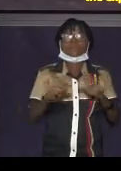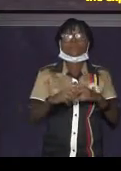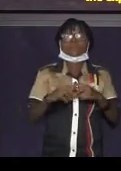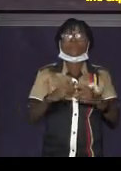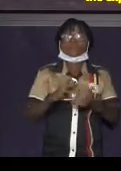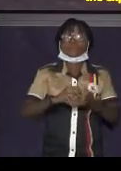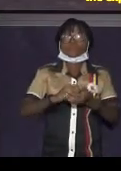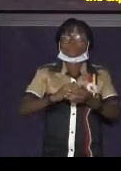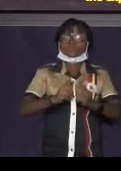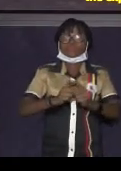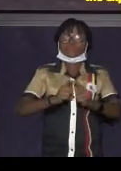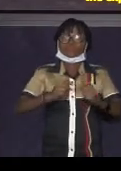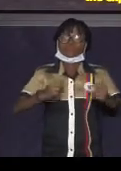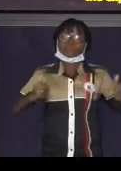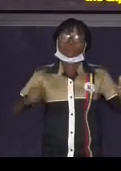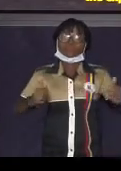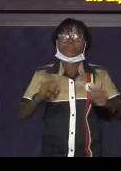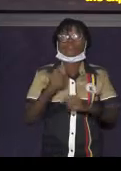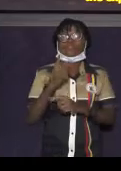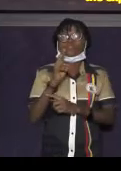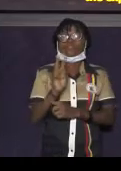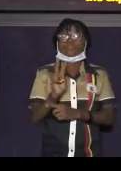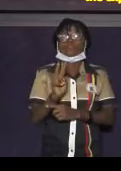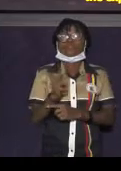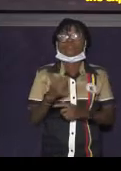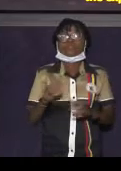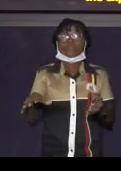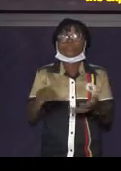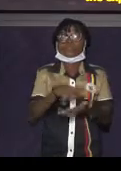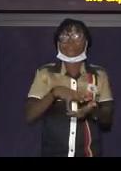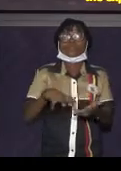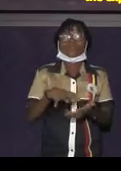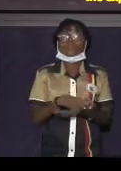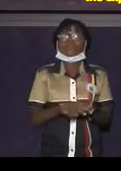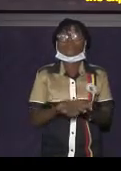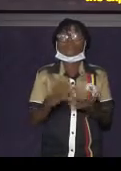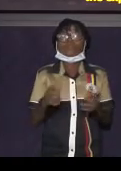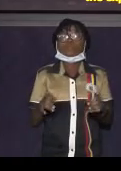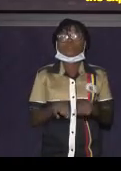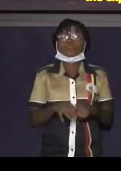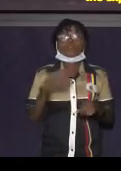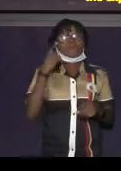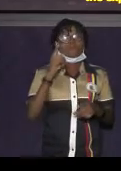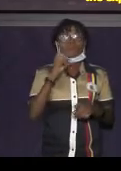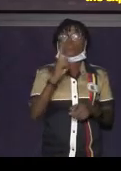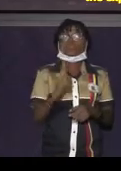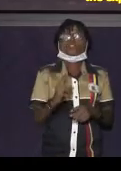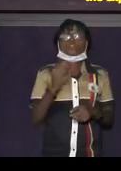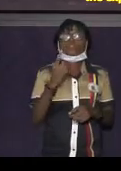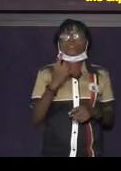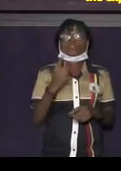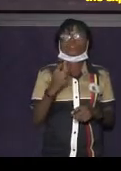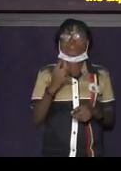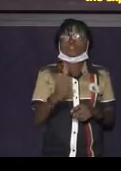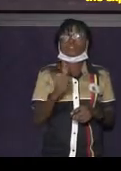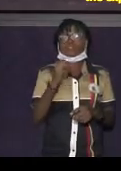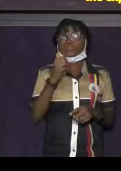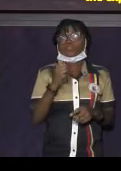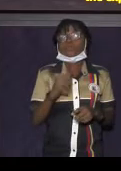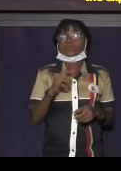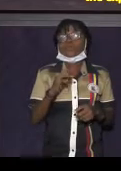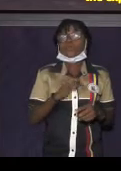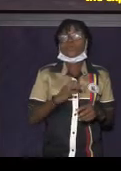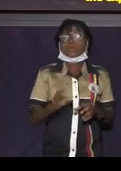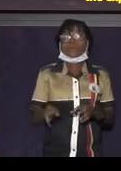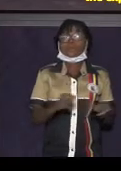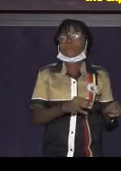of confusing the multiplication with the addition and then the other multiplication. So for each term, I put a bracket. Now 3a squared